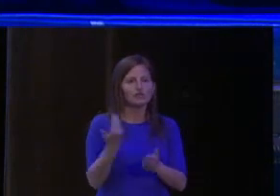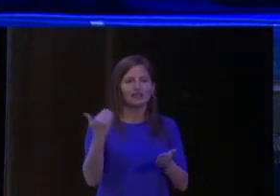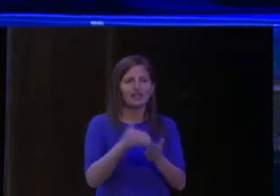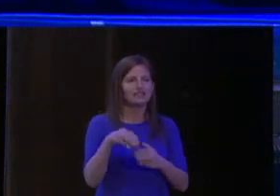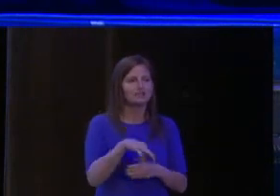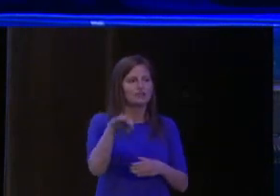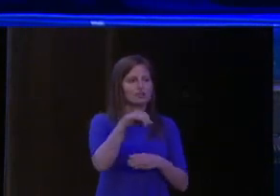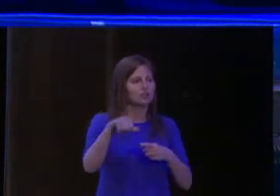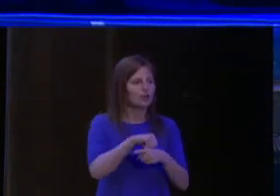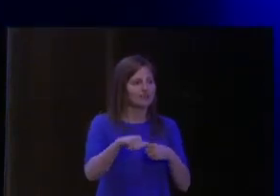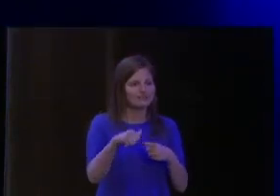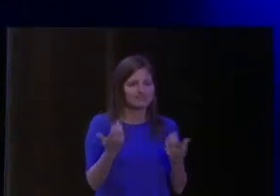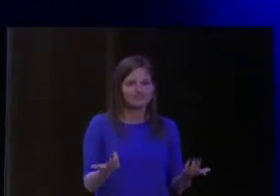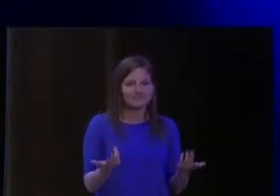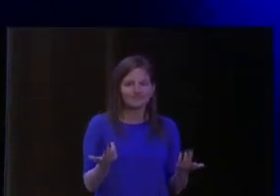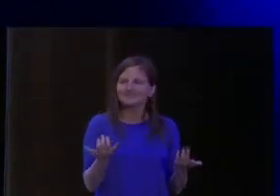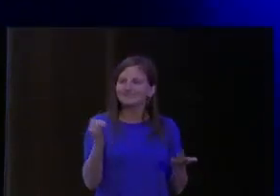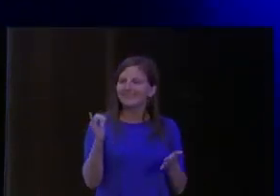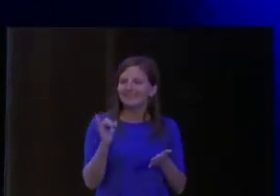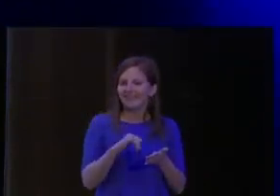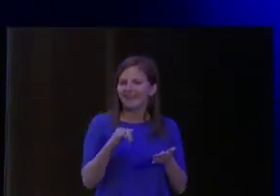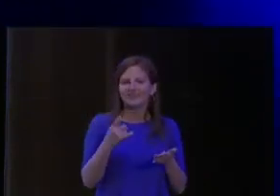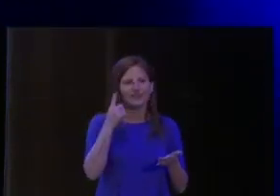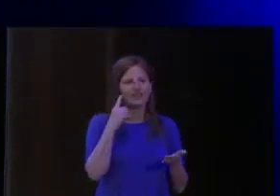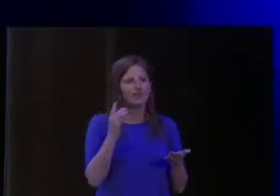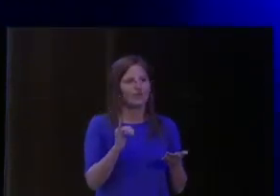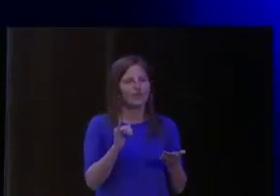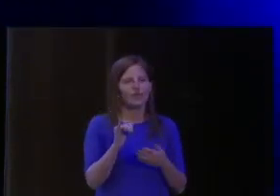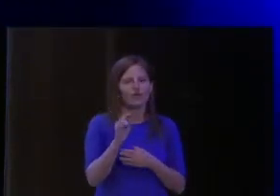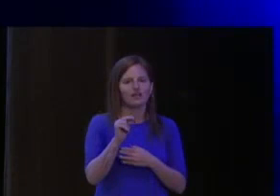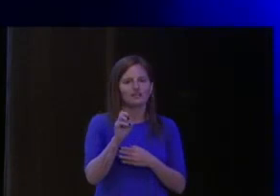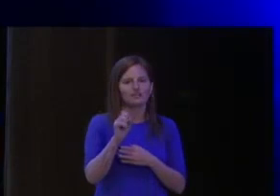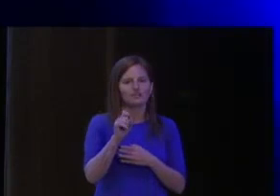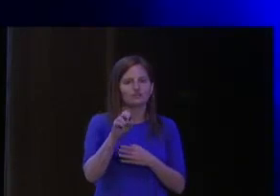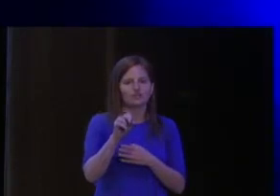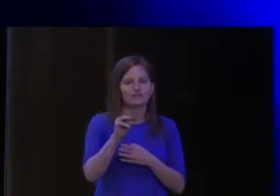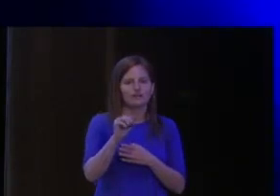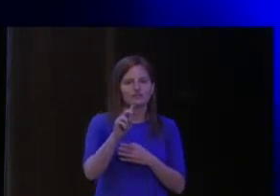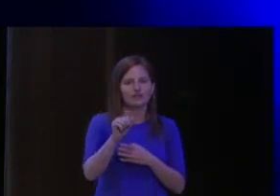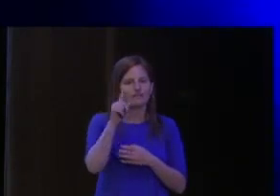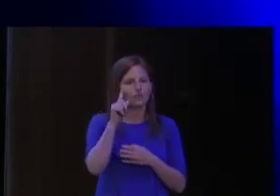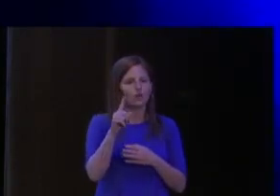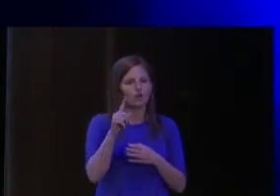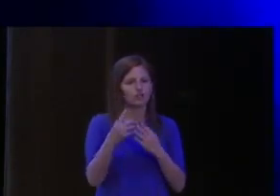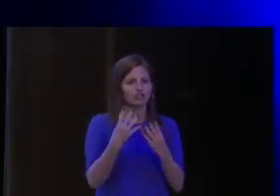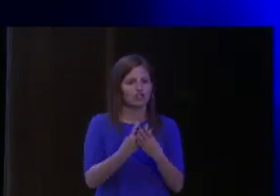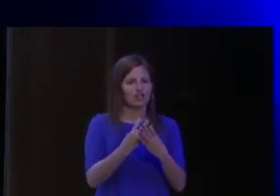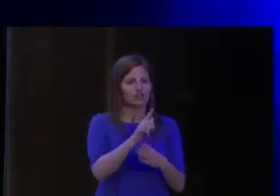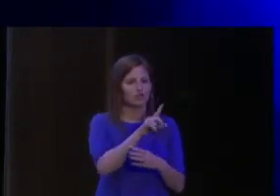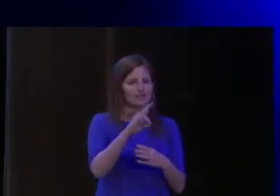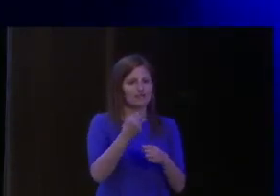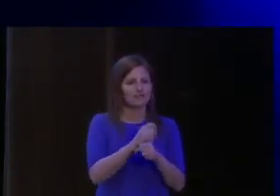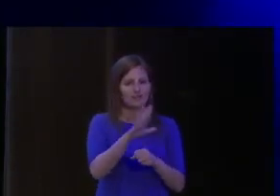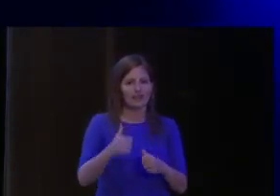spiritual practice, you see, you think about Nelson Mandela in jail for 27 years of his